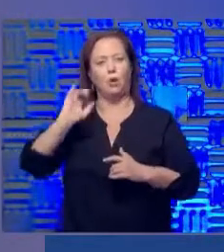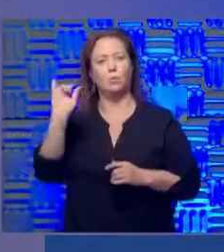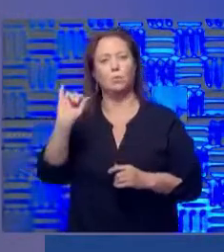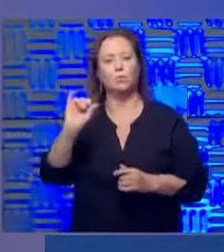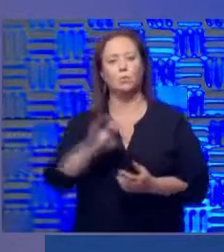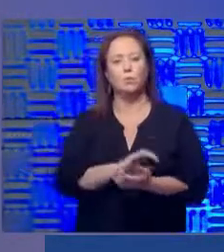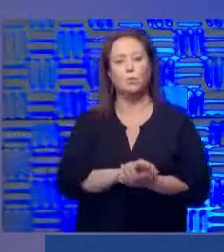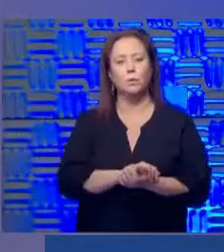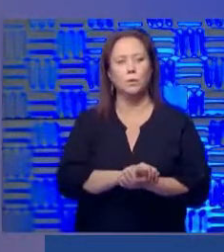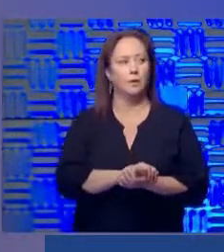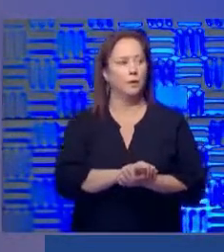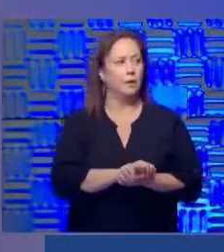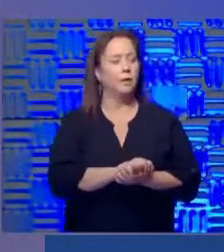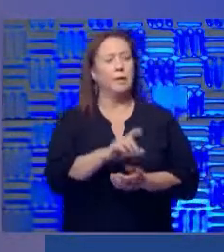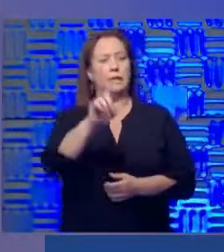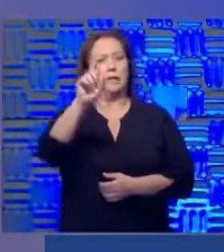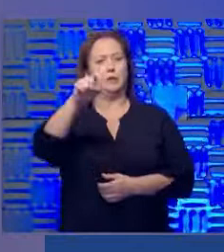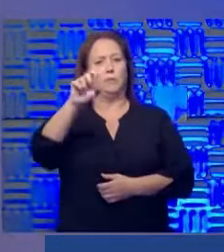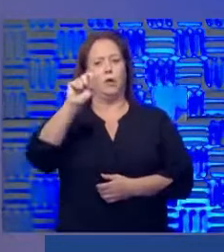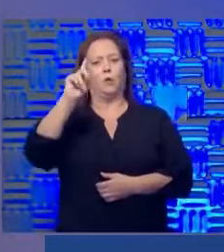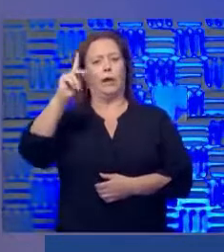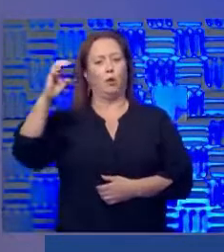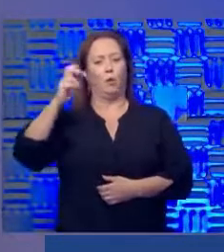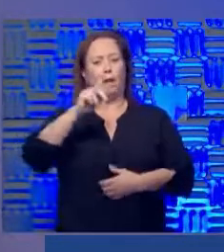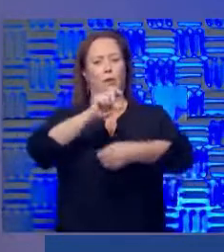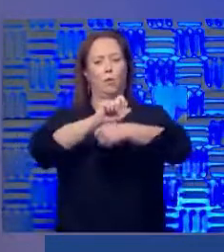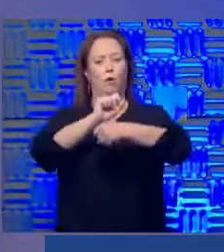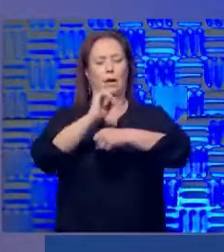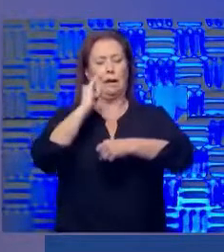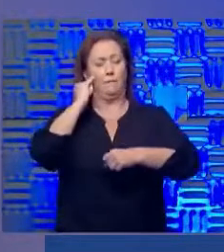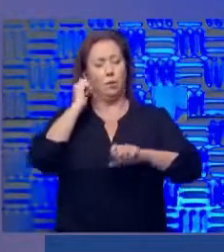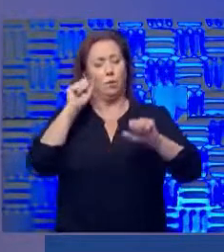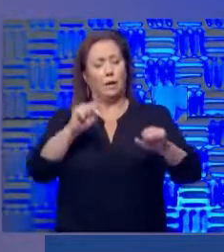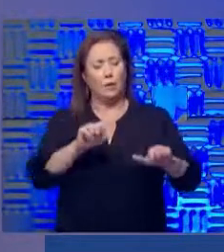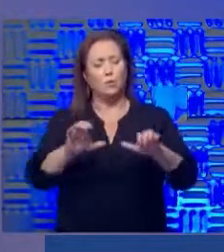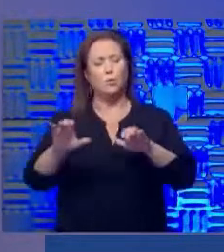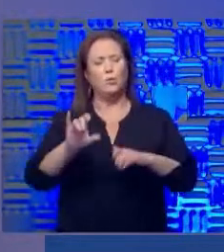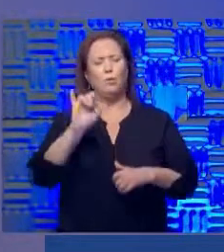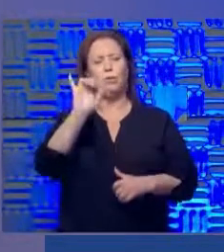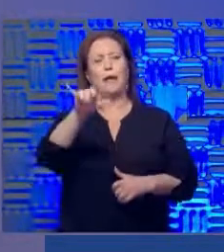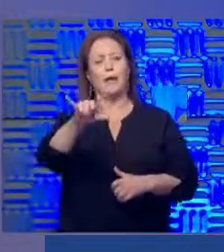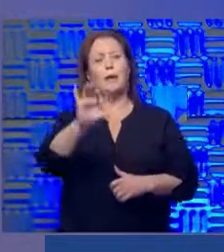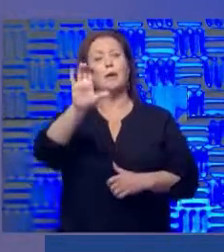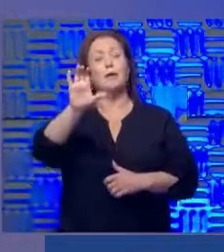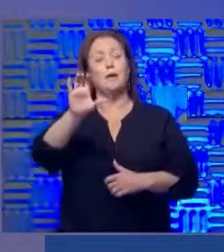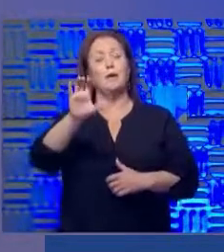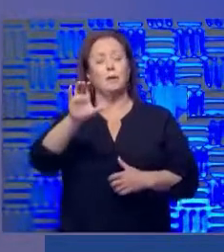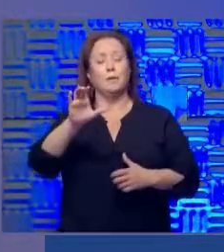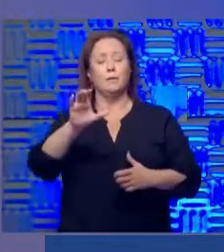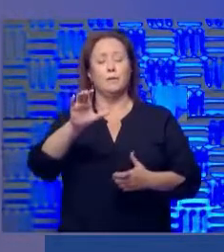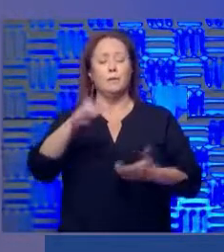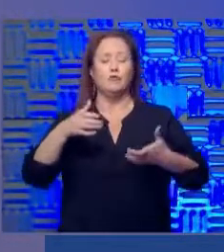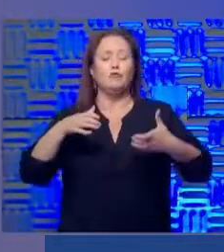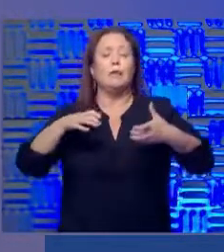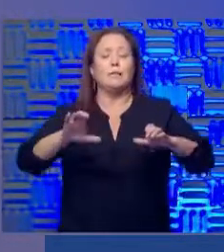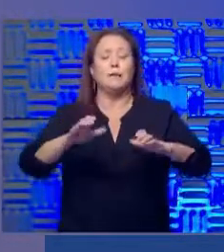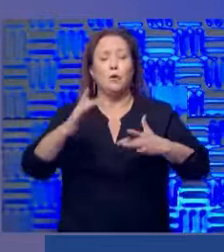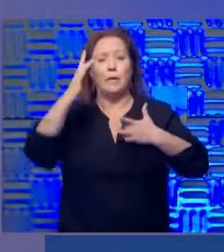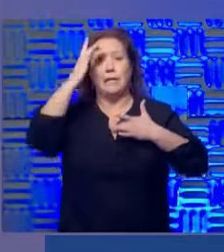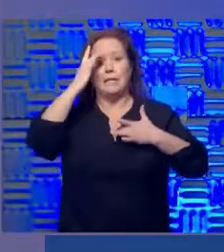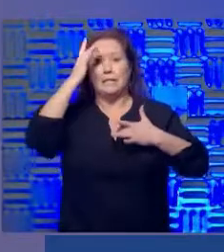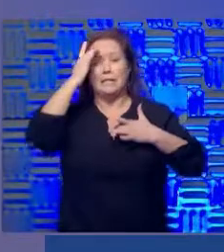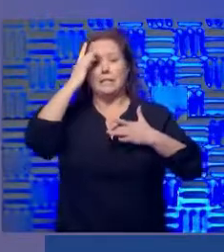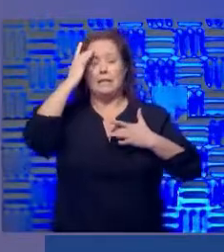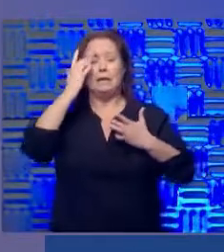that they should be okay to get back to work. But if you can do those individual things, your chance of getting it are going to be reduced. So other thoughts about